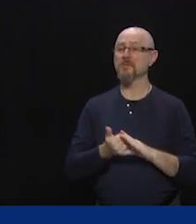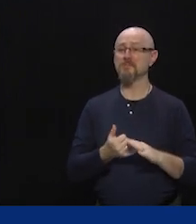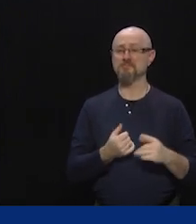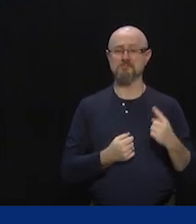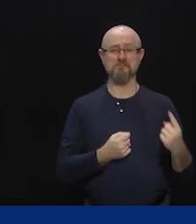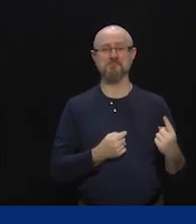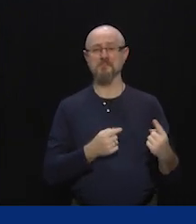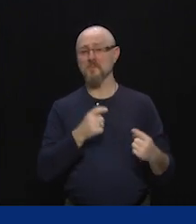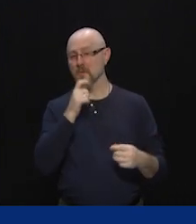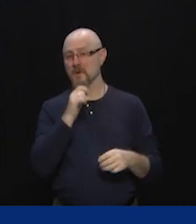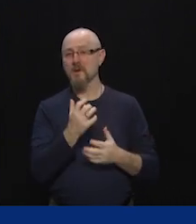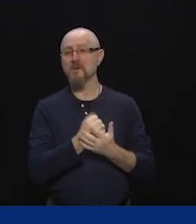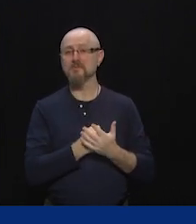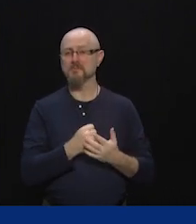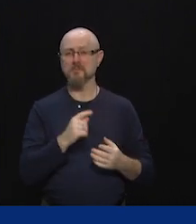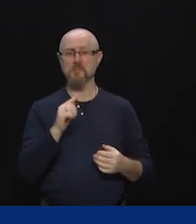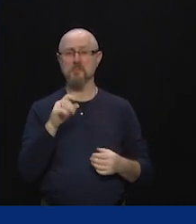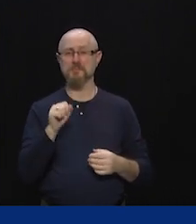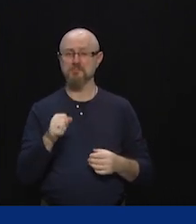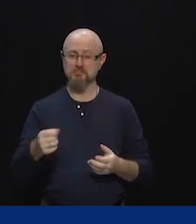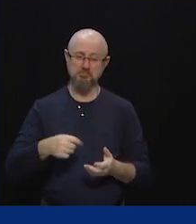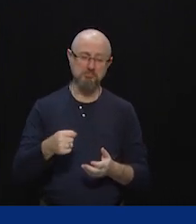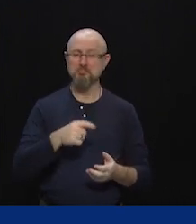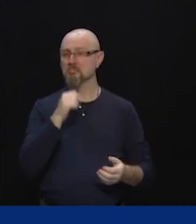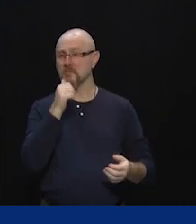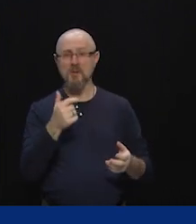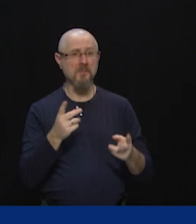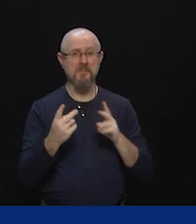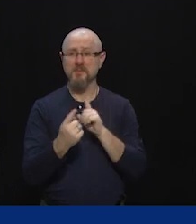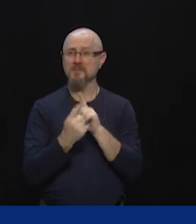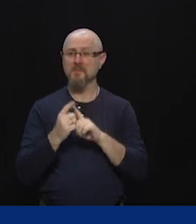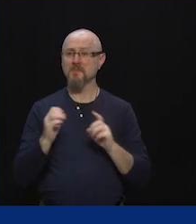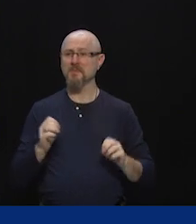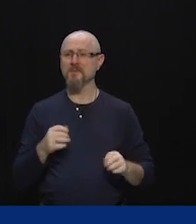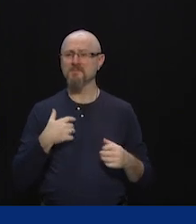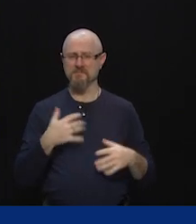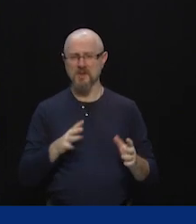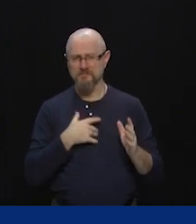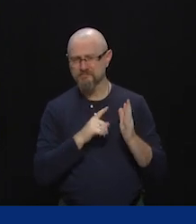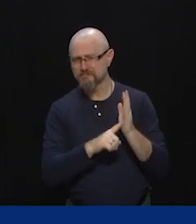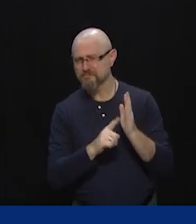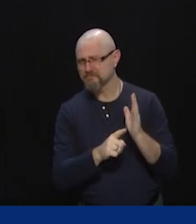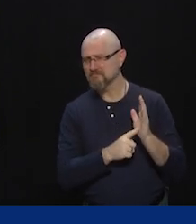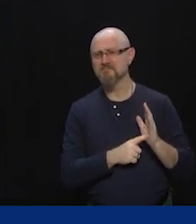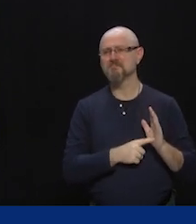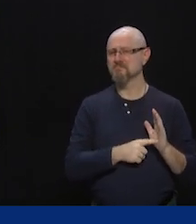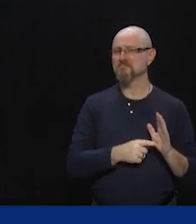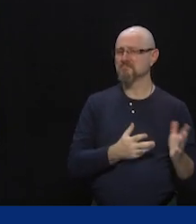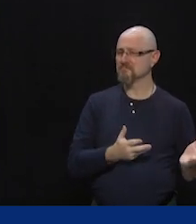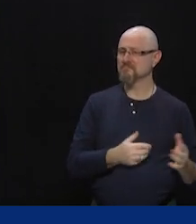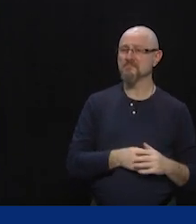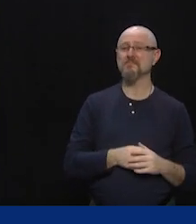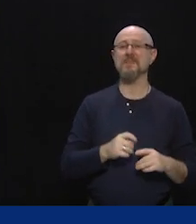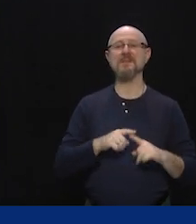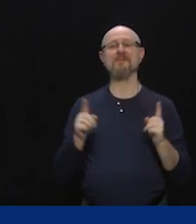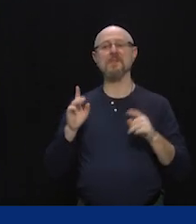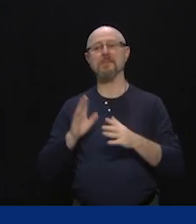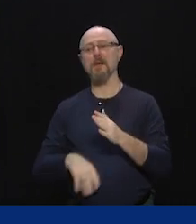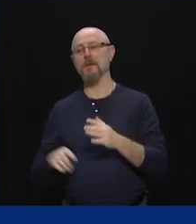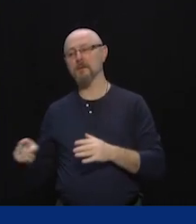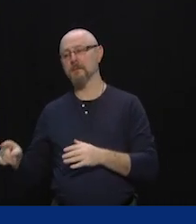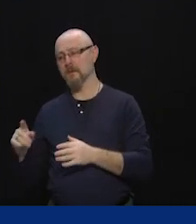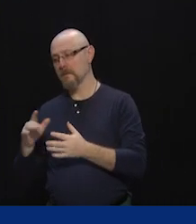is isolated. We did this calculation on examining exactly how much exposure there would be to the public, and we're satisfied with our